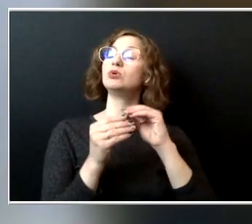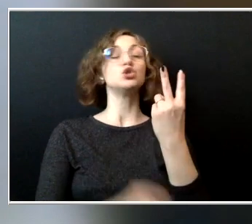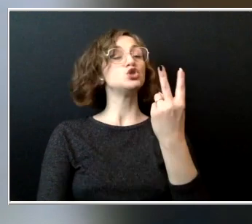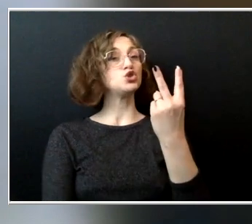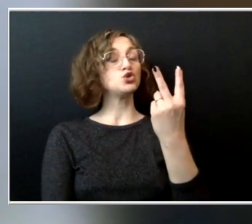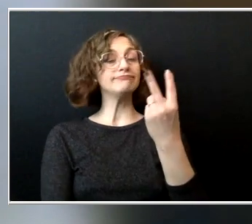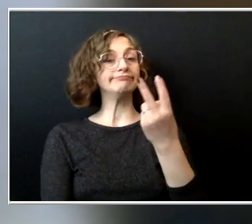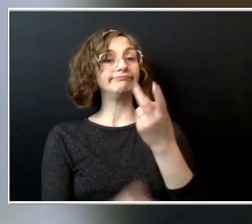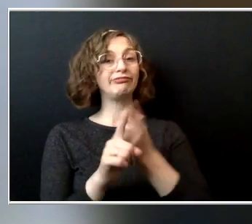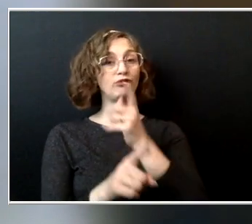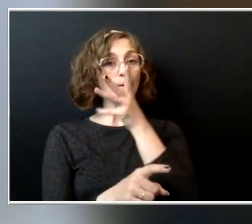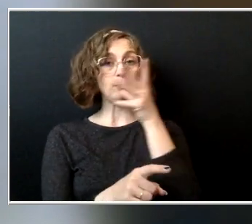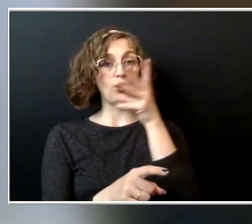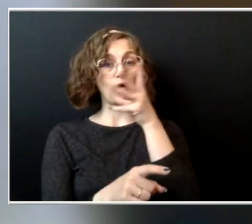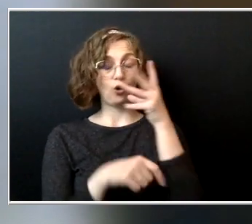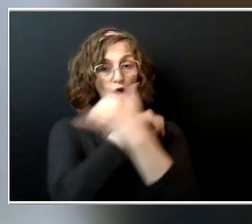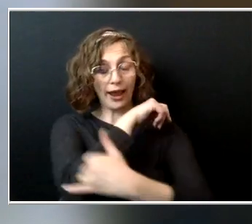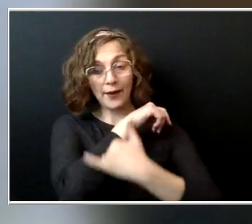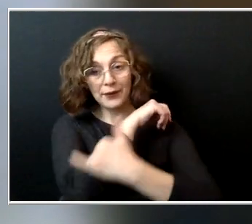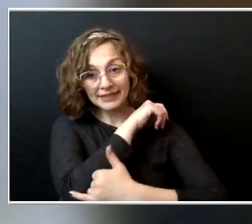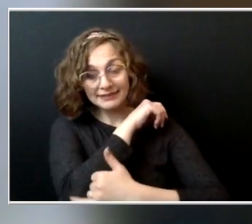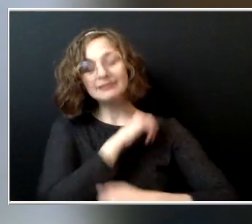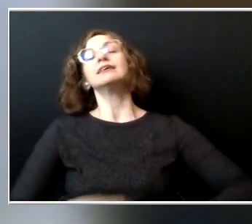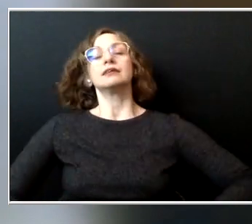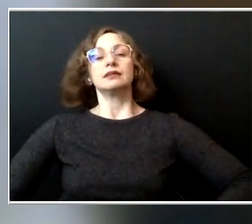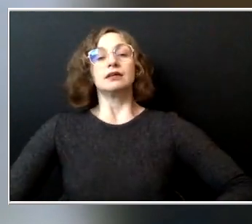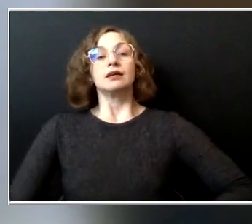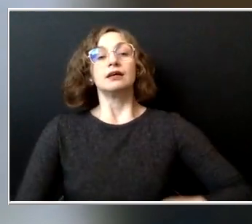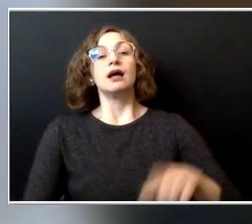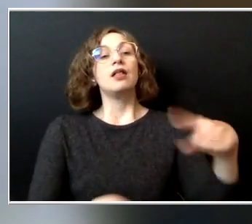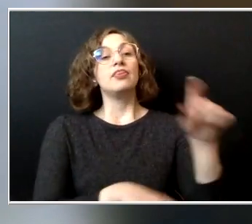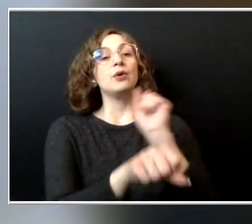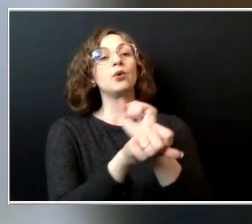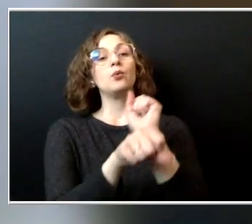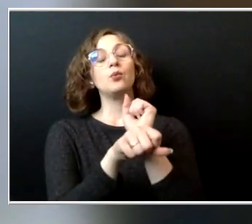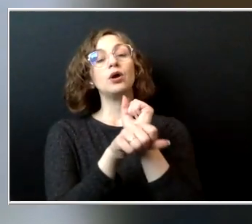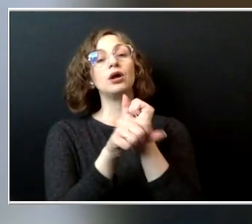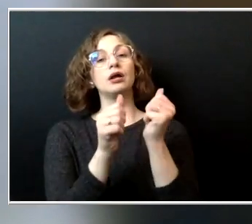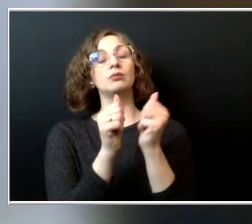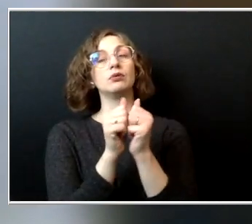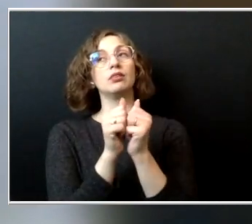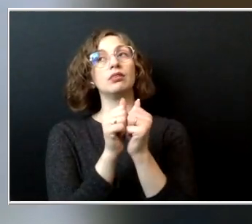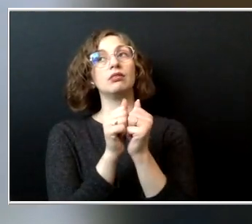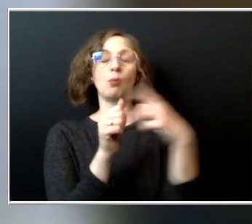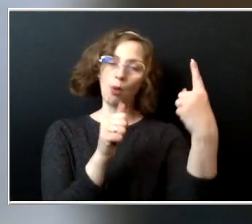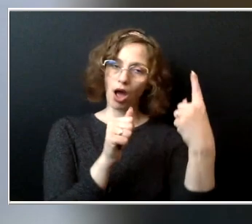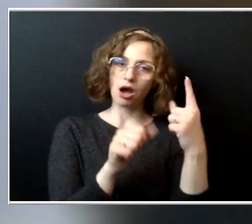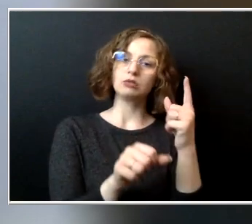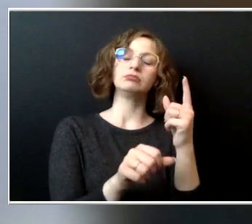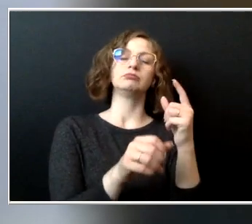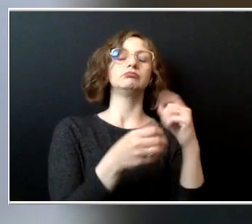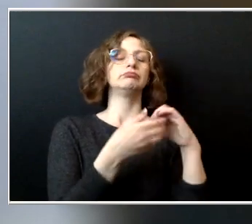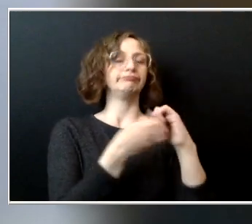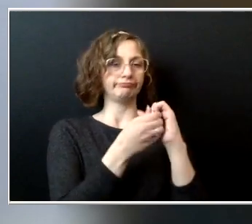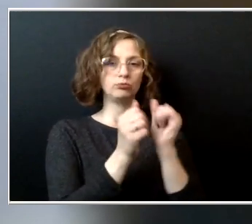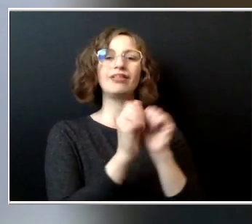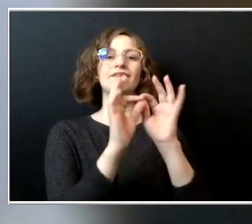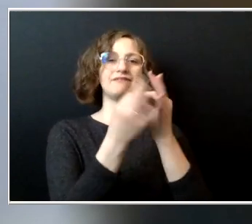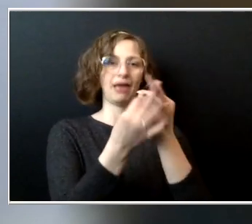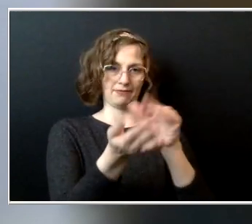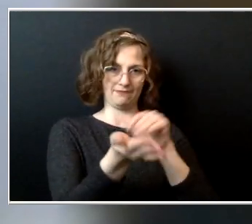okay. And they were working with. One was working with a family physician. One was working with an